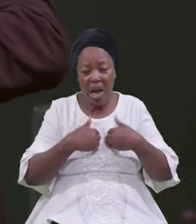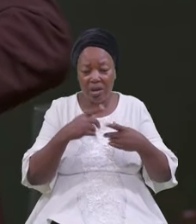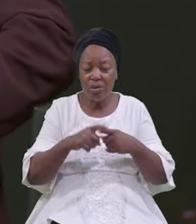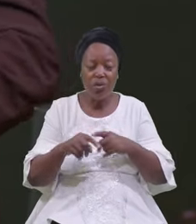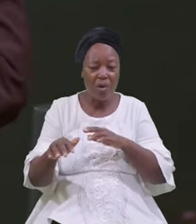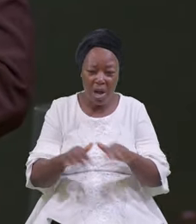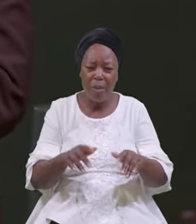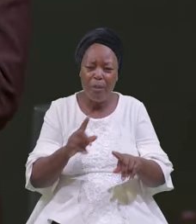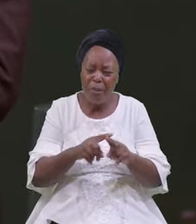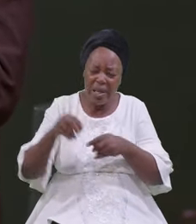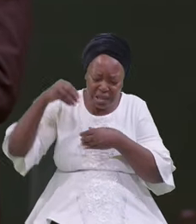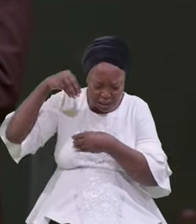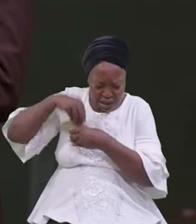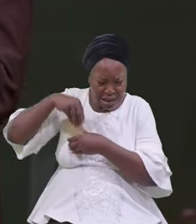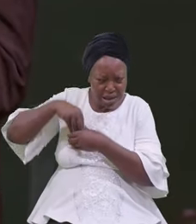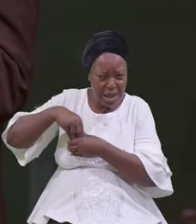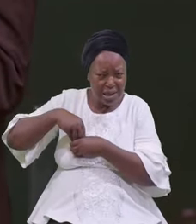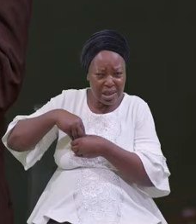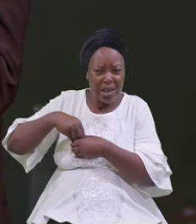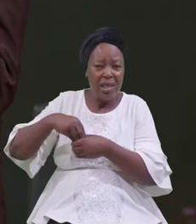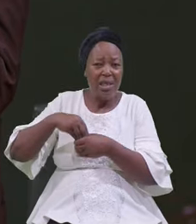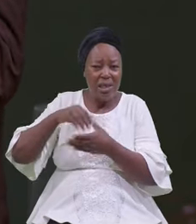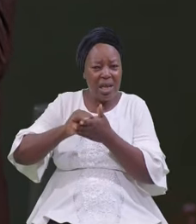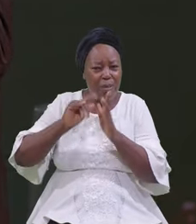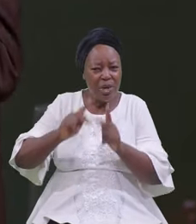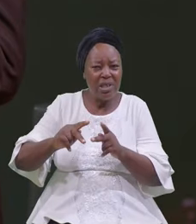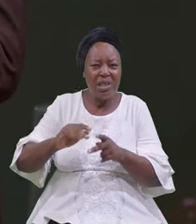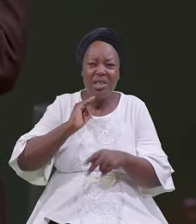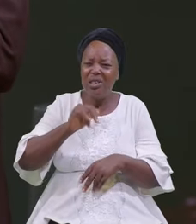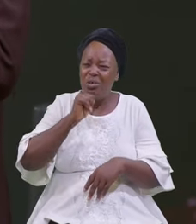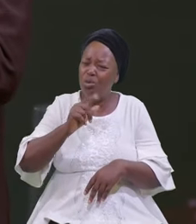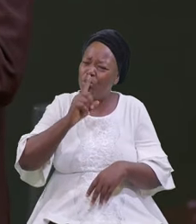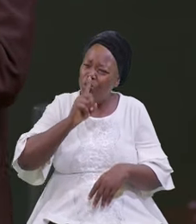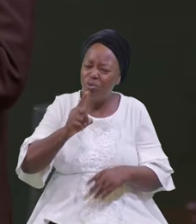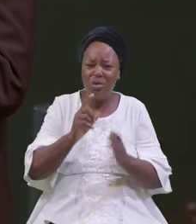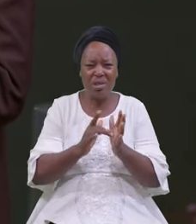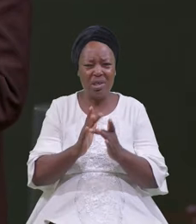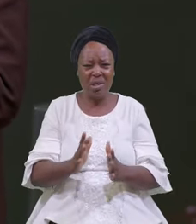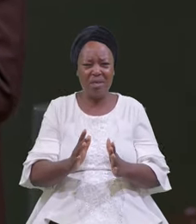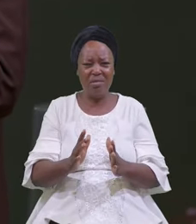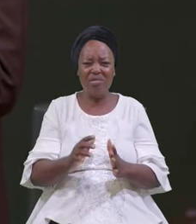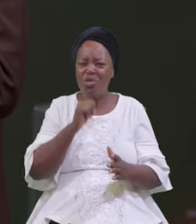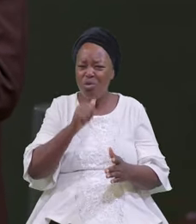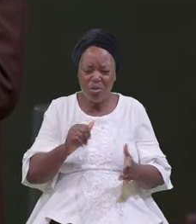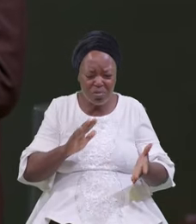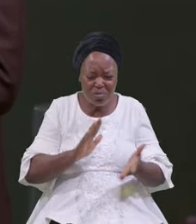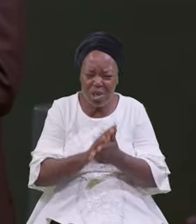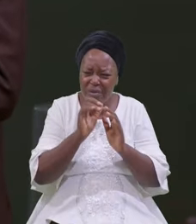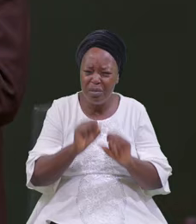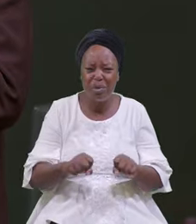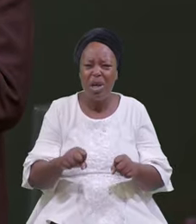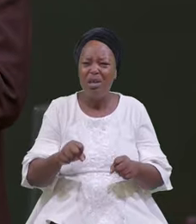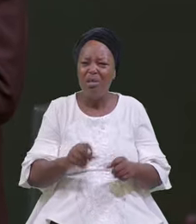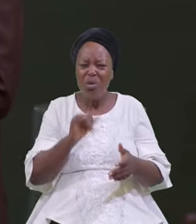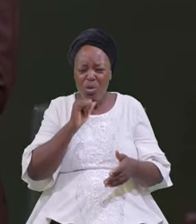but inwardly is not a real Christian, trustworthy,